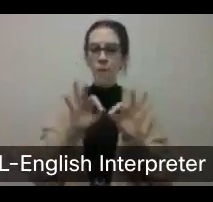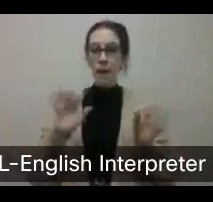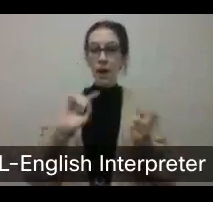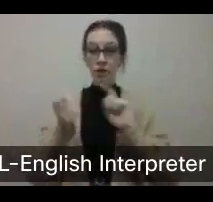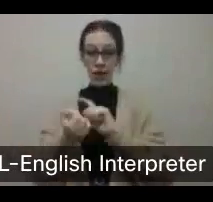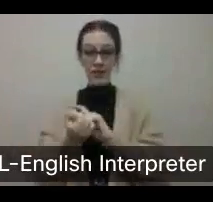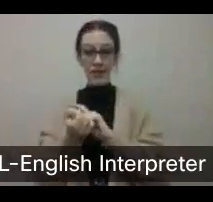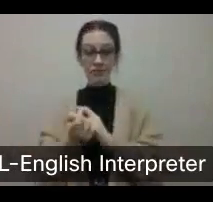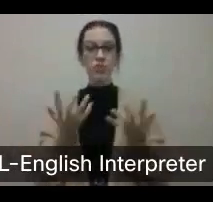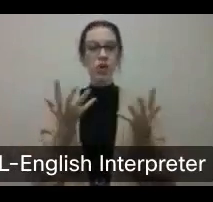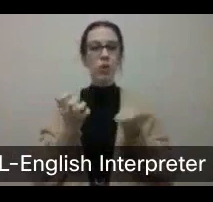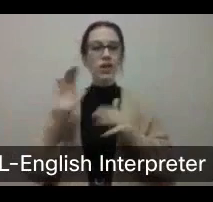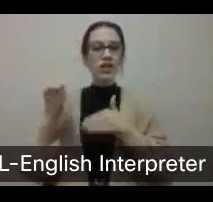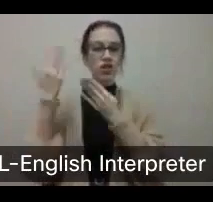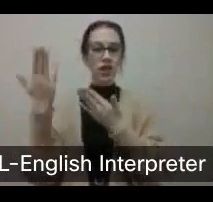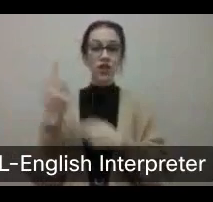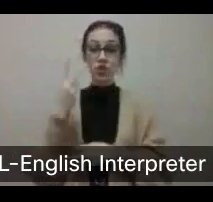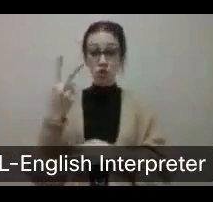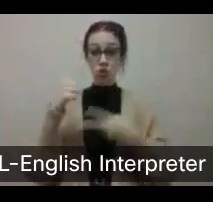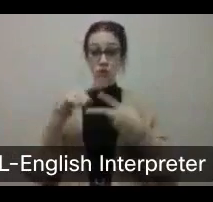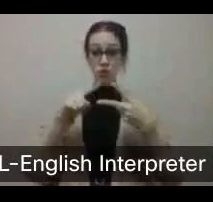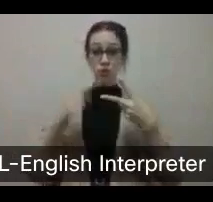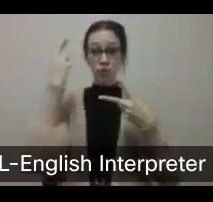want to suggest 2 things here. 1,